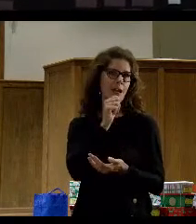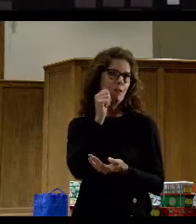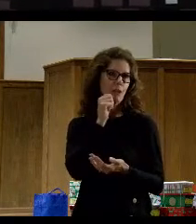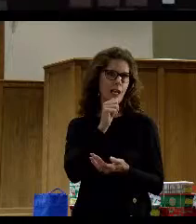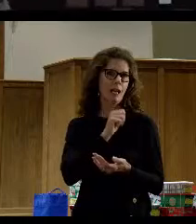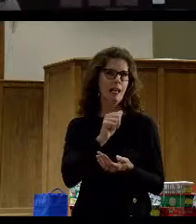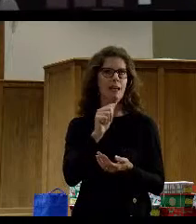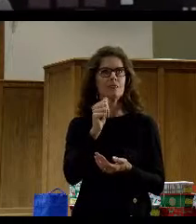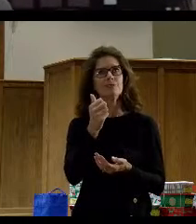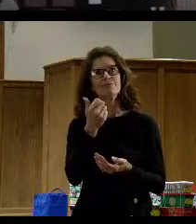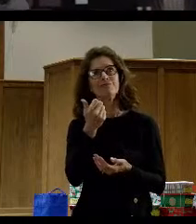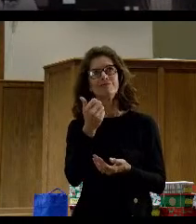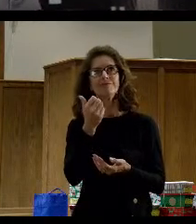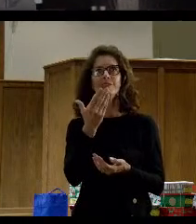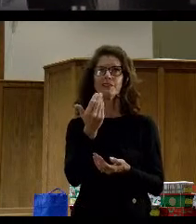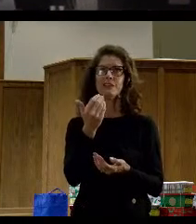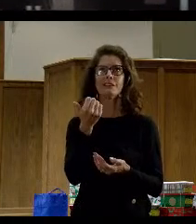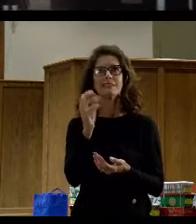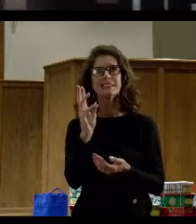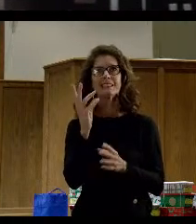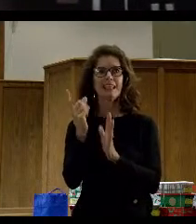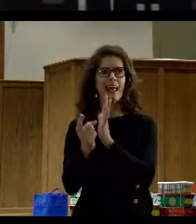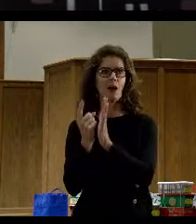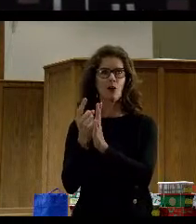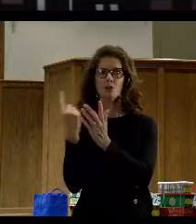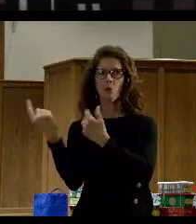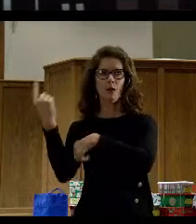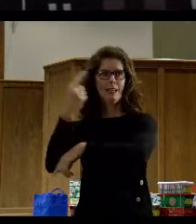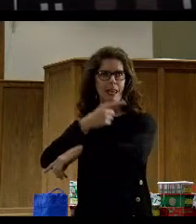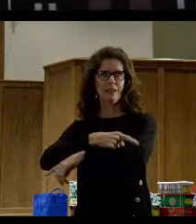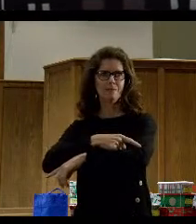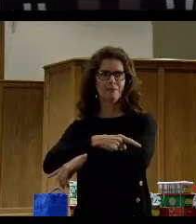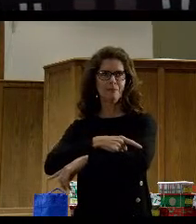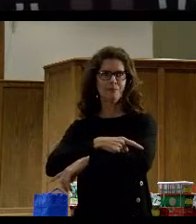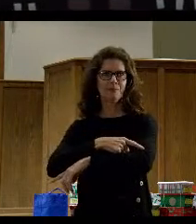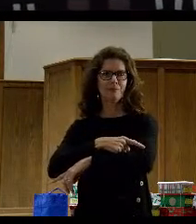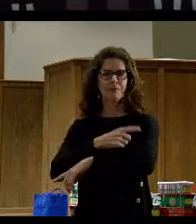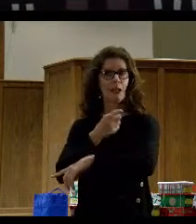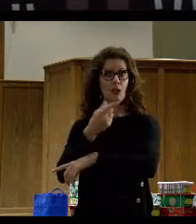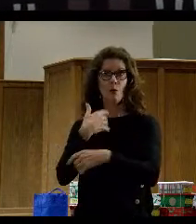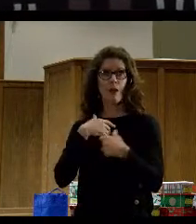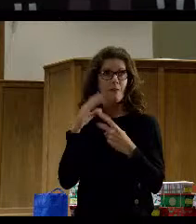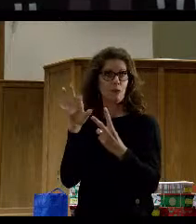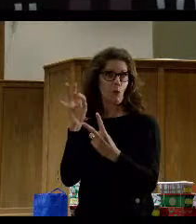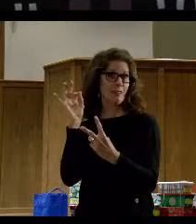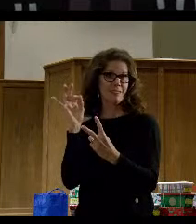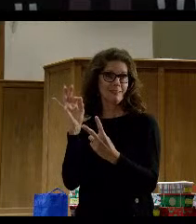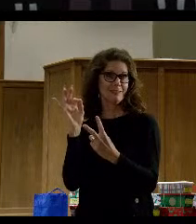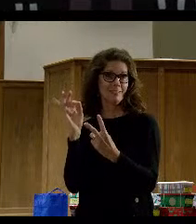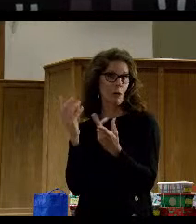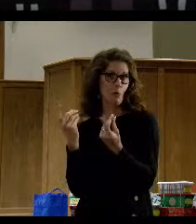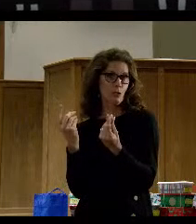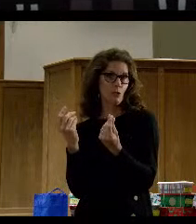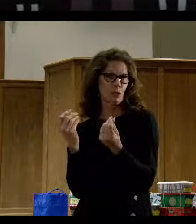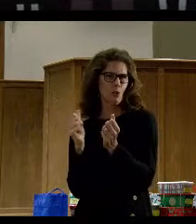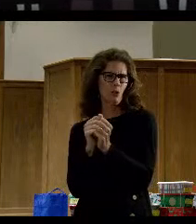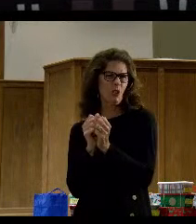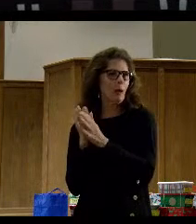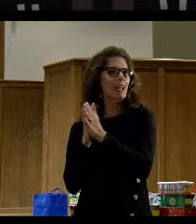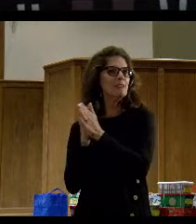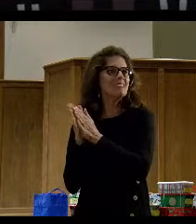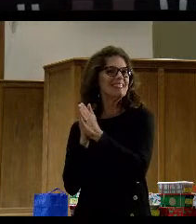have choices about what we do with our mental energy. And the reality is, if you spend a lot of your mental energy